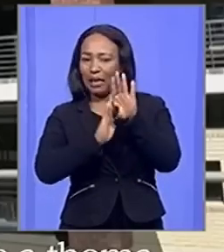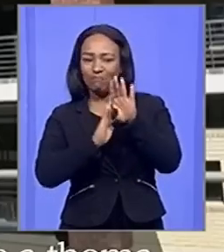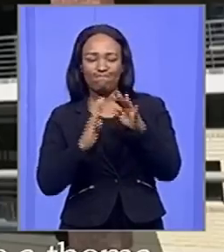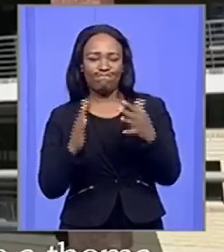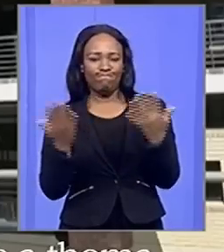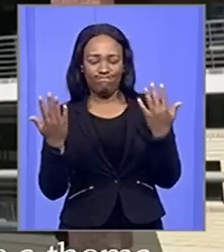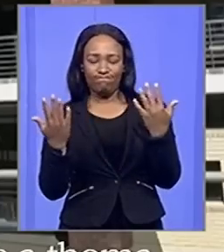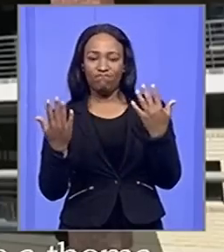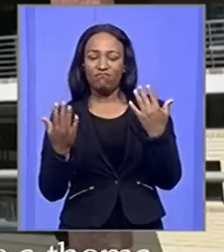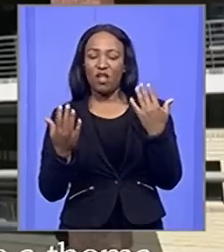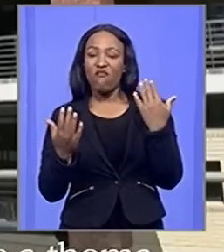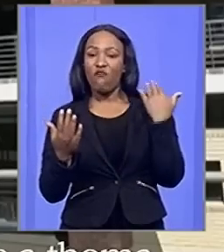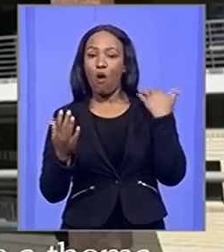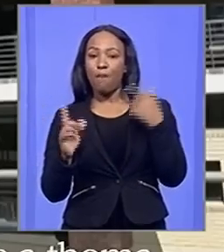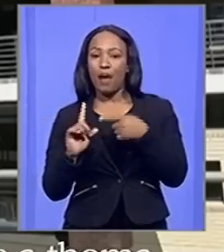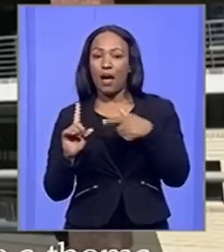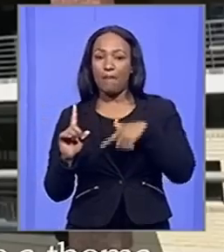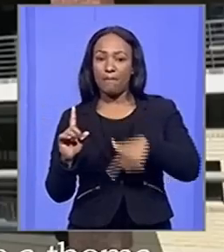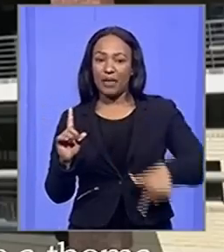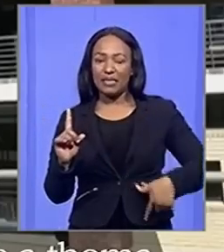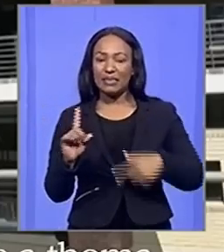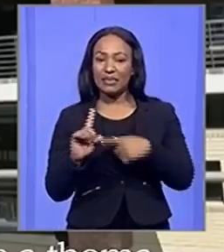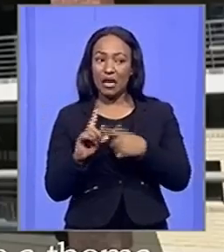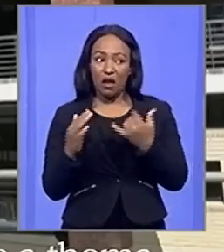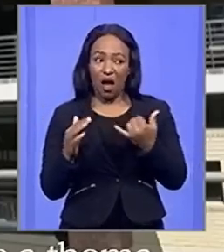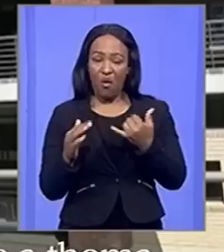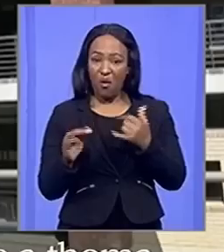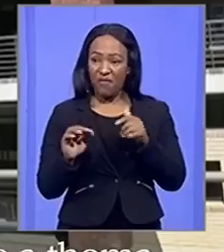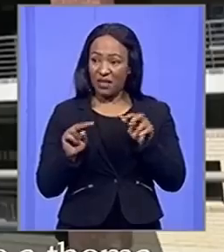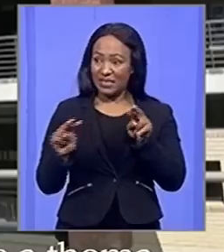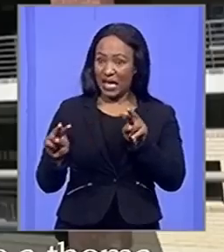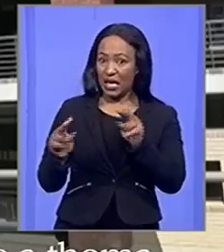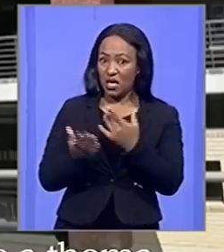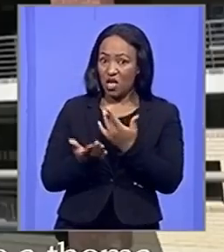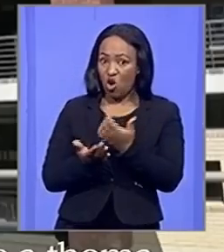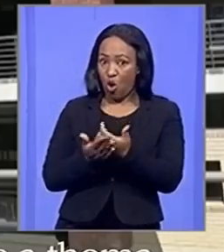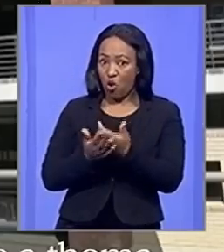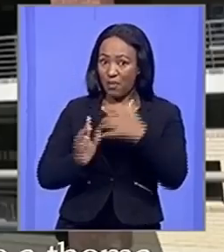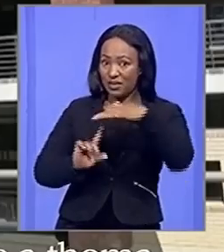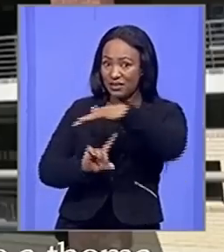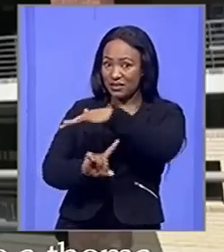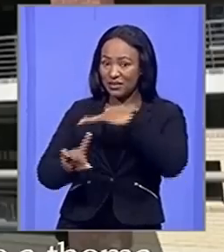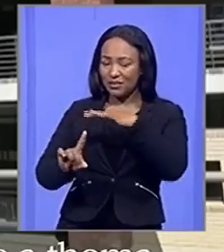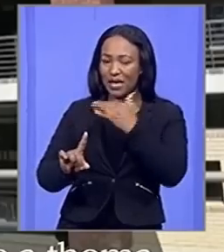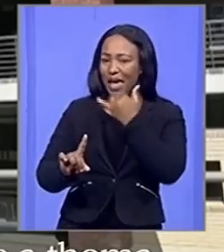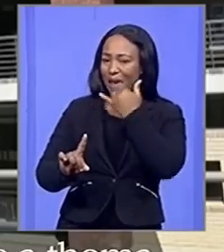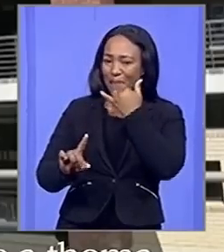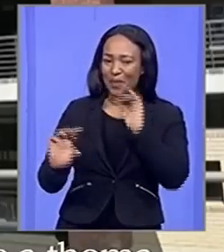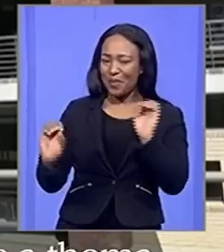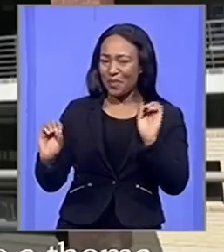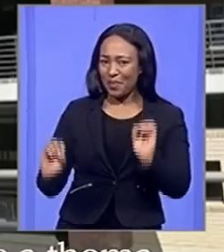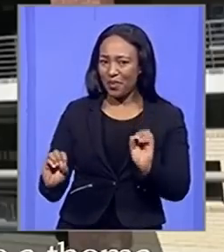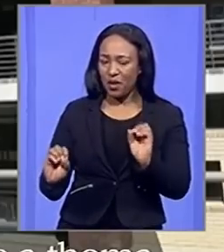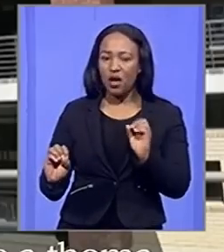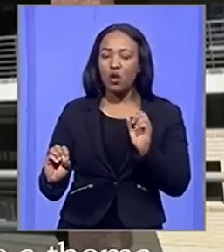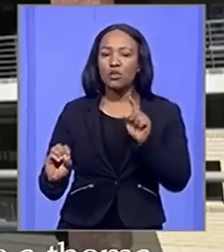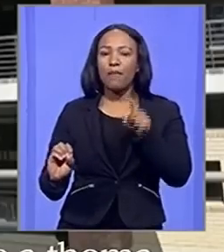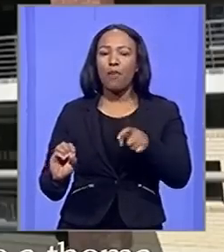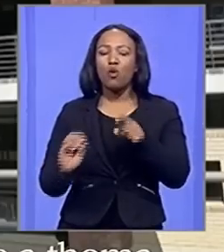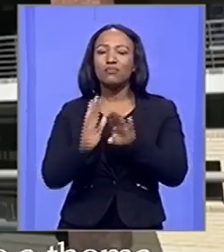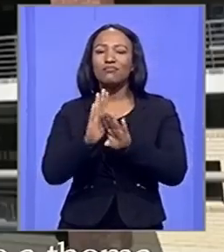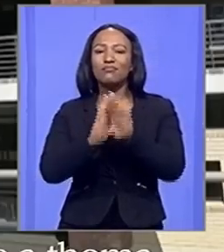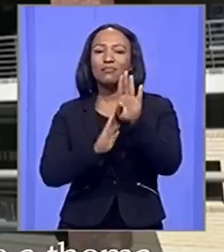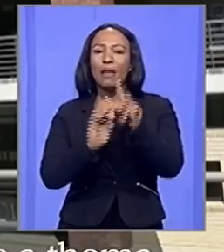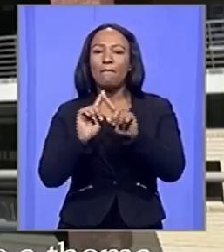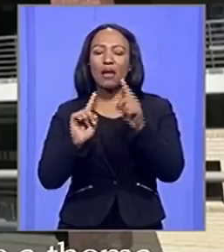former president, he would not be happy with the state of the economy, because we can see that instead of growing, we have actually been regressing over the past